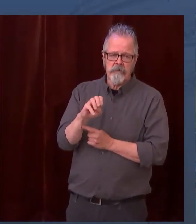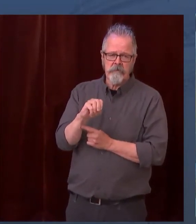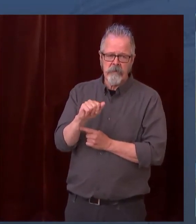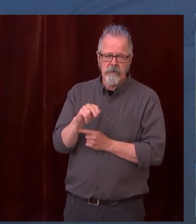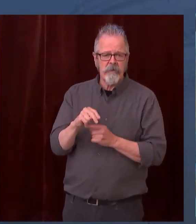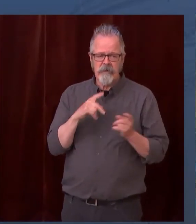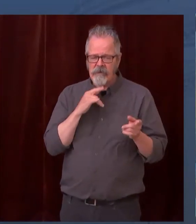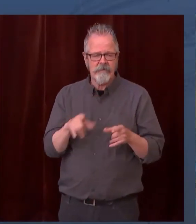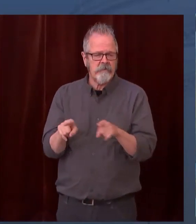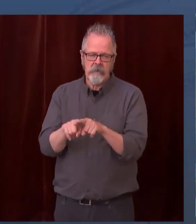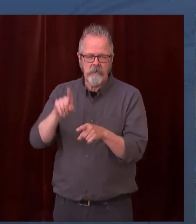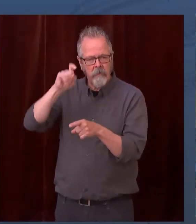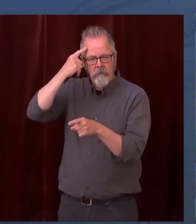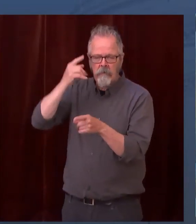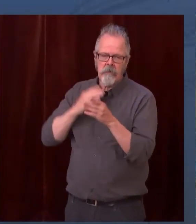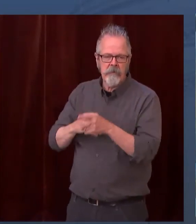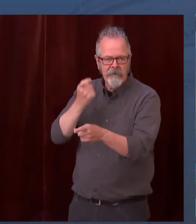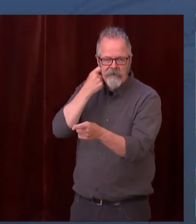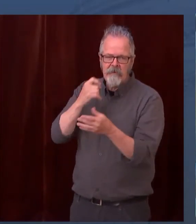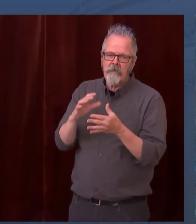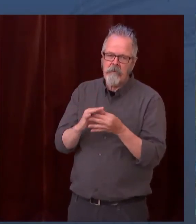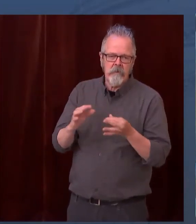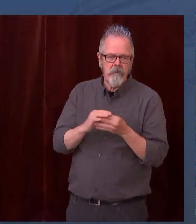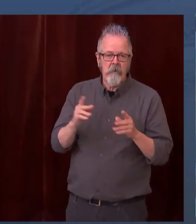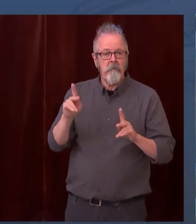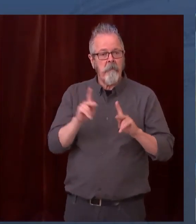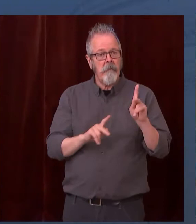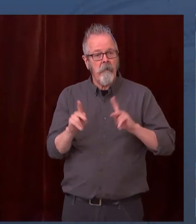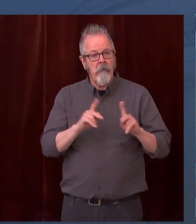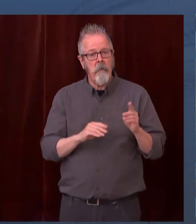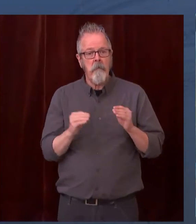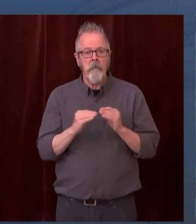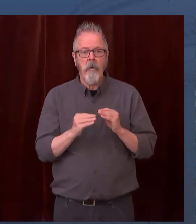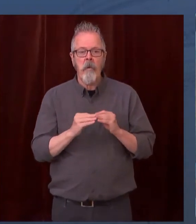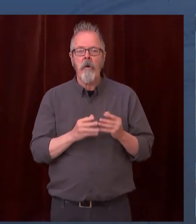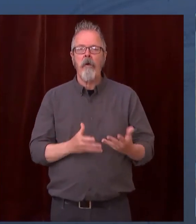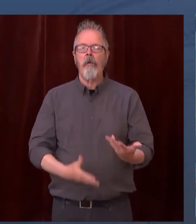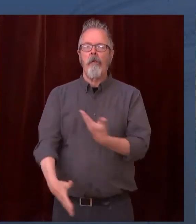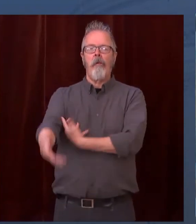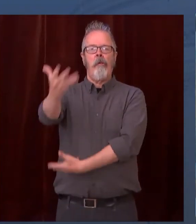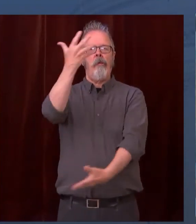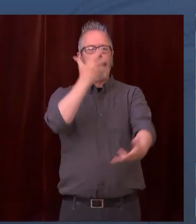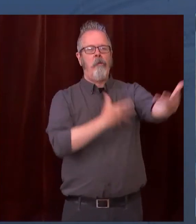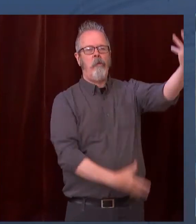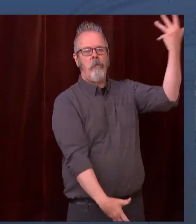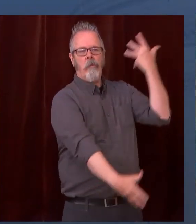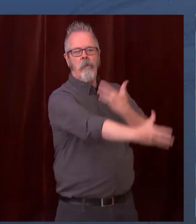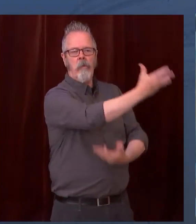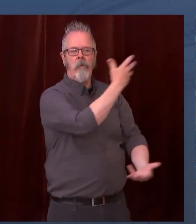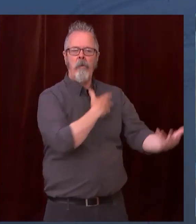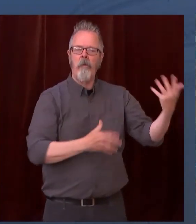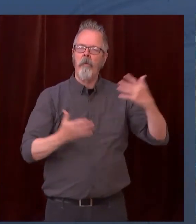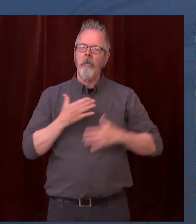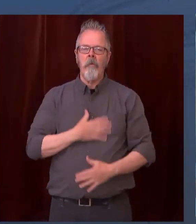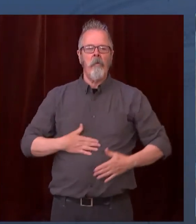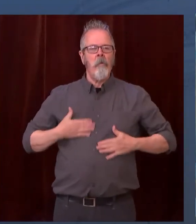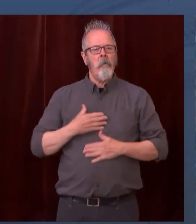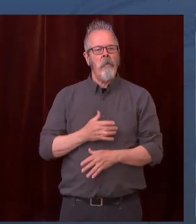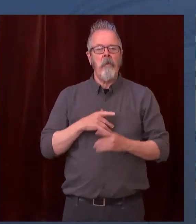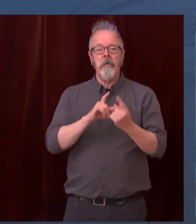and are not sort of paying attention to the physical distancing that we are talking about to the level that they need